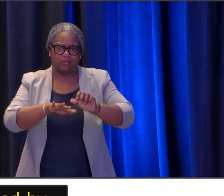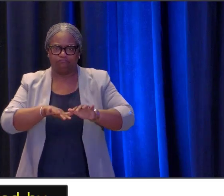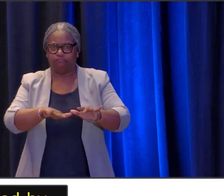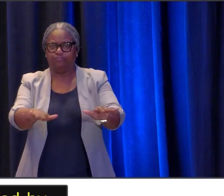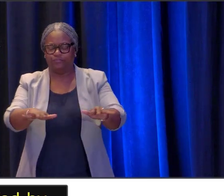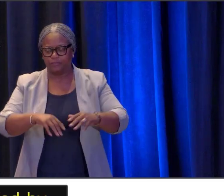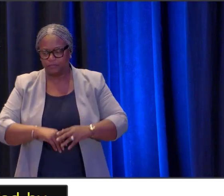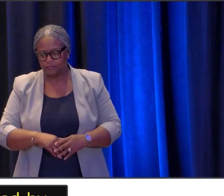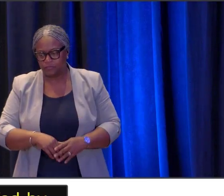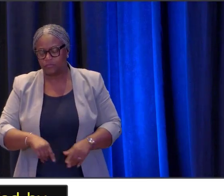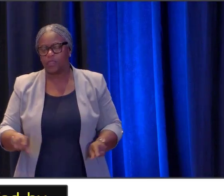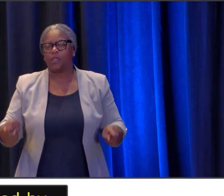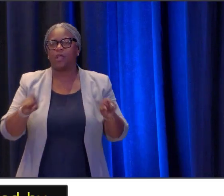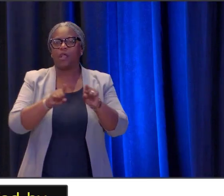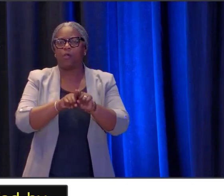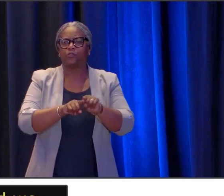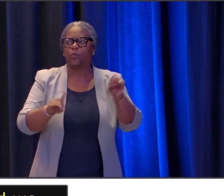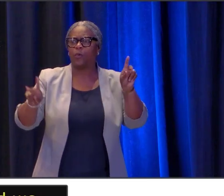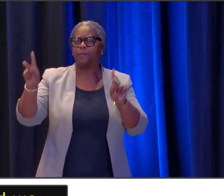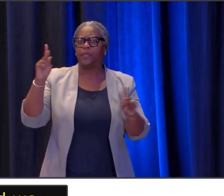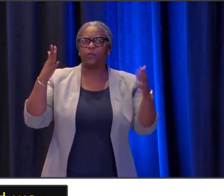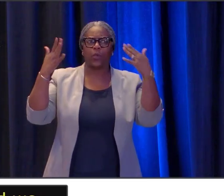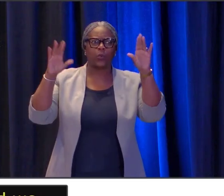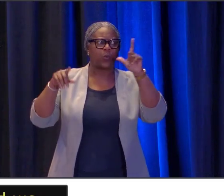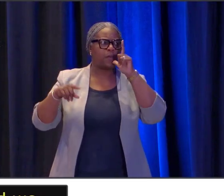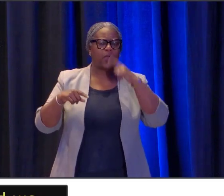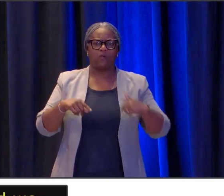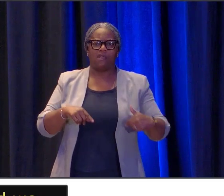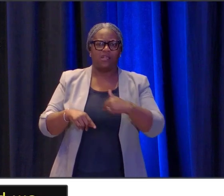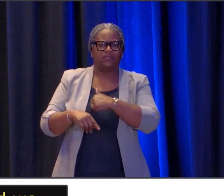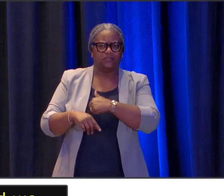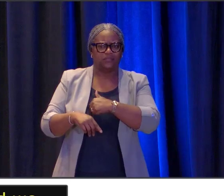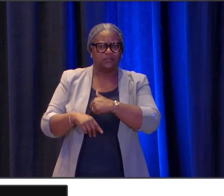And we're not known as much as we should be.